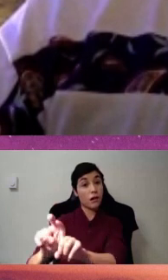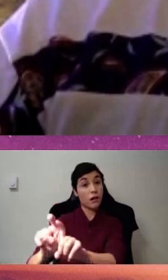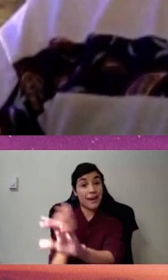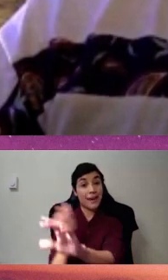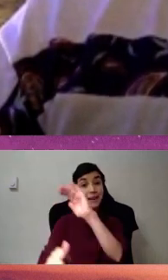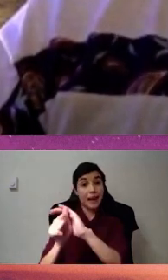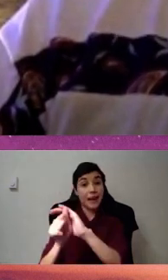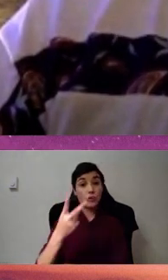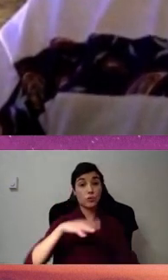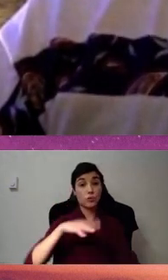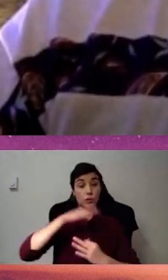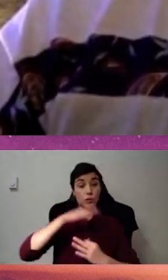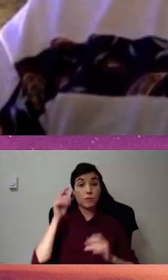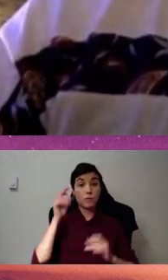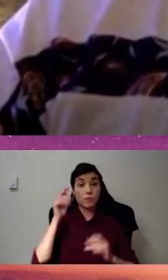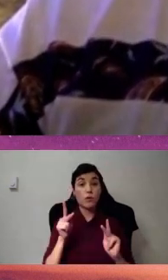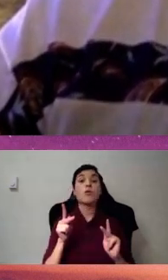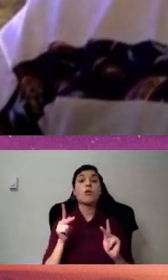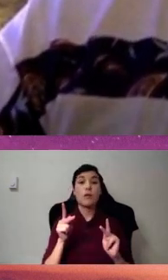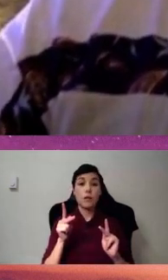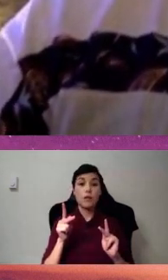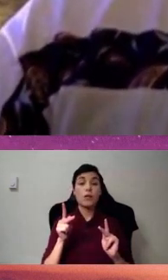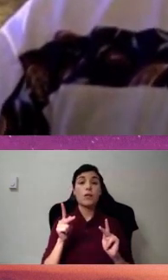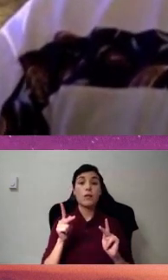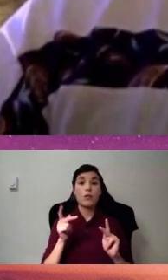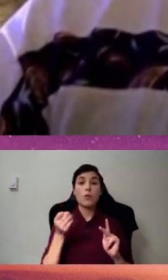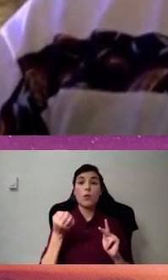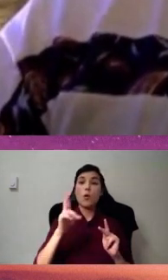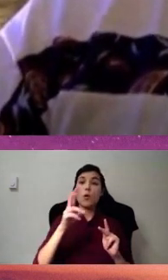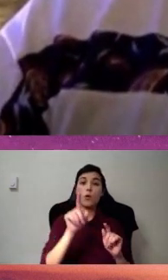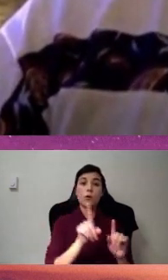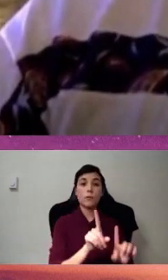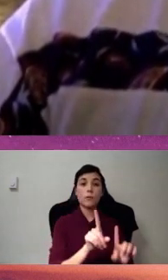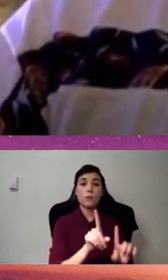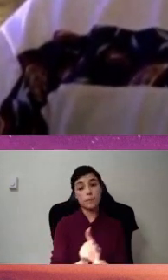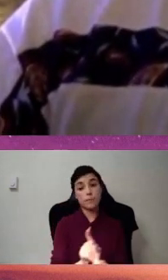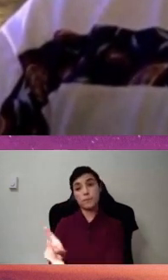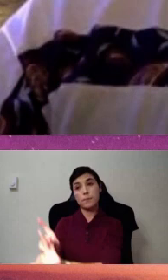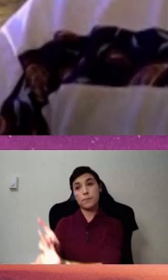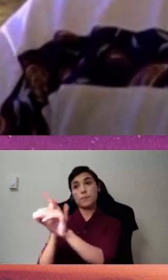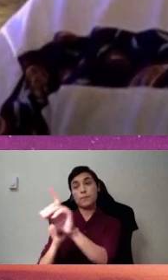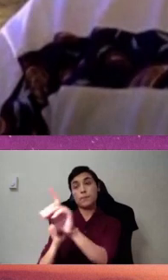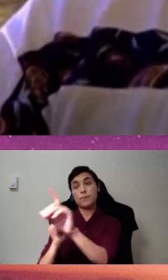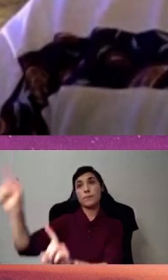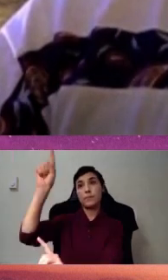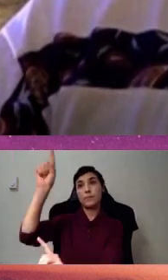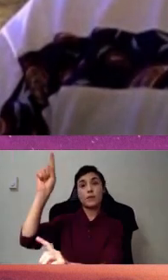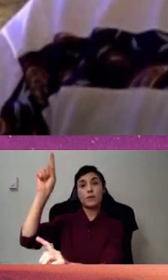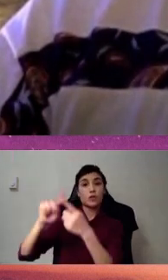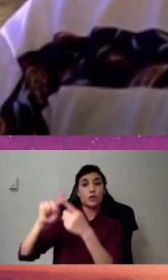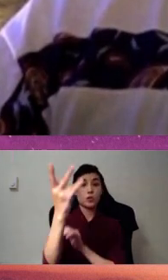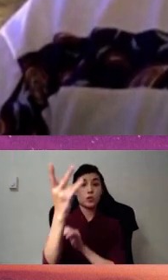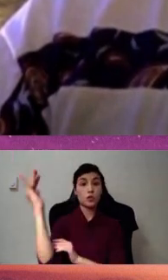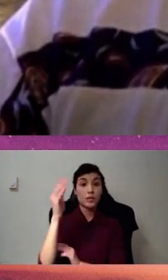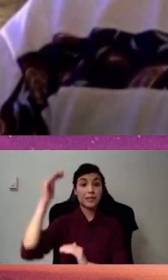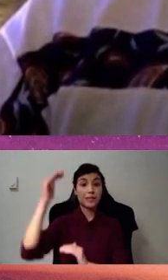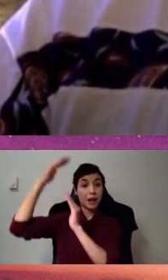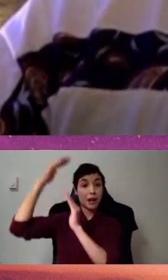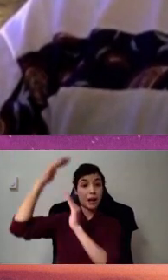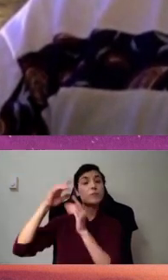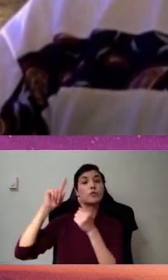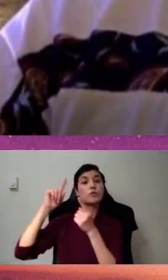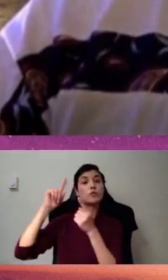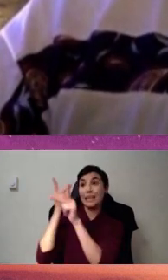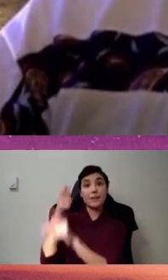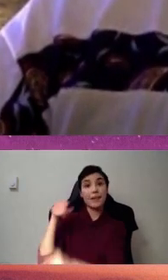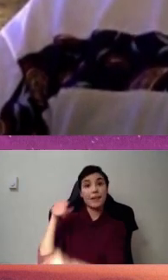to oversee those ceremonies, to make them sacred, to keep them sacred. And so a lot